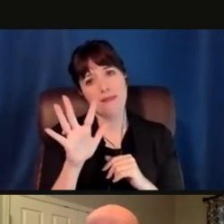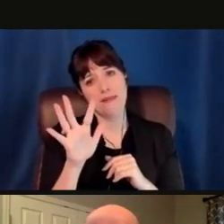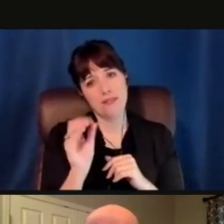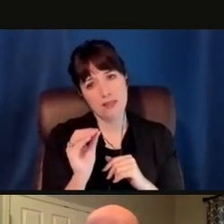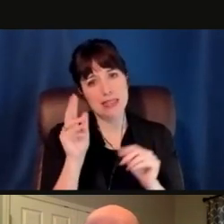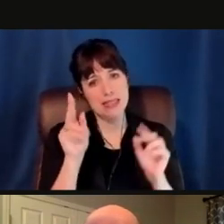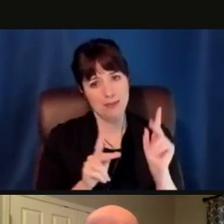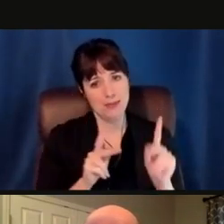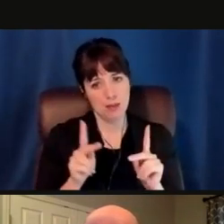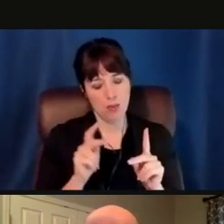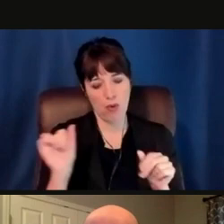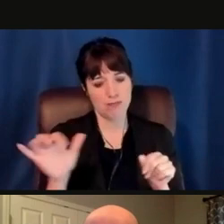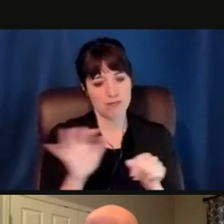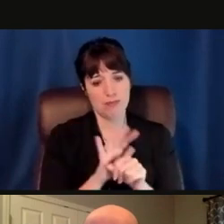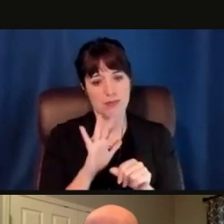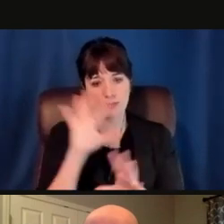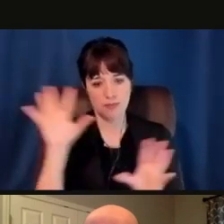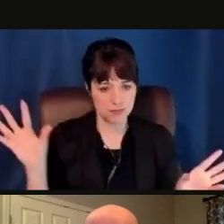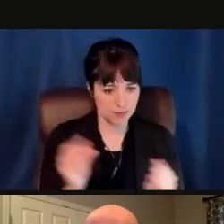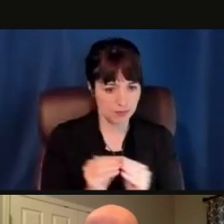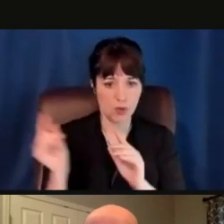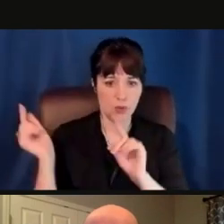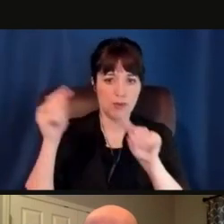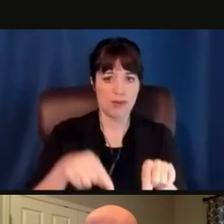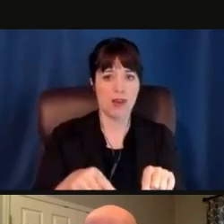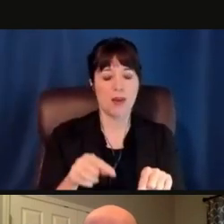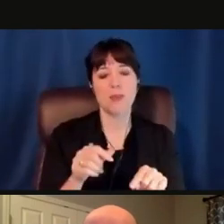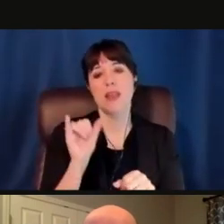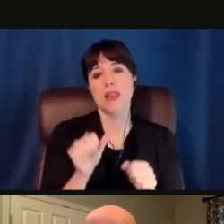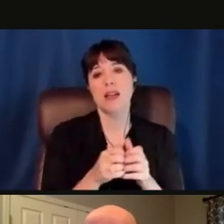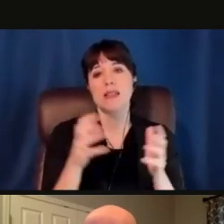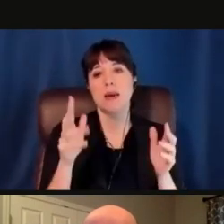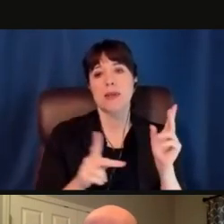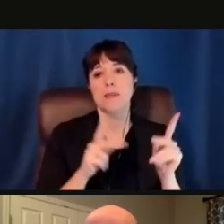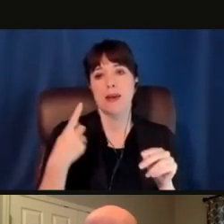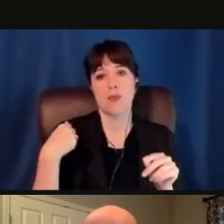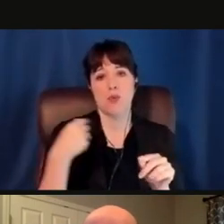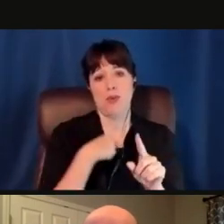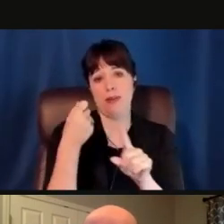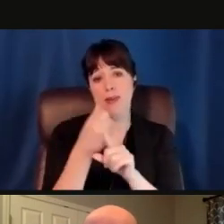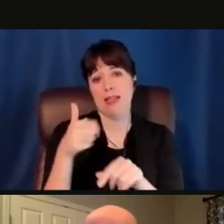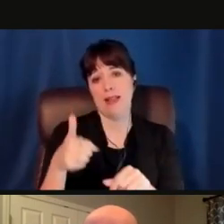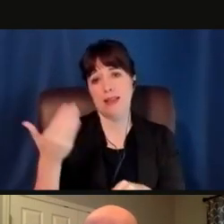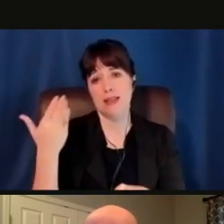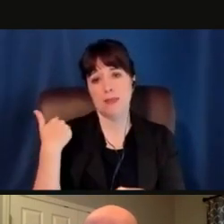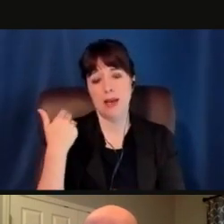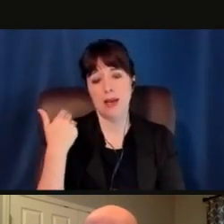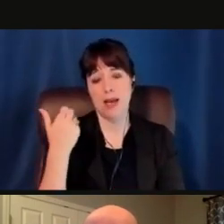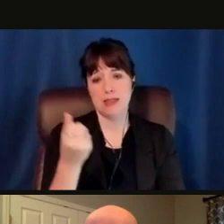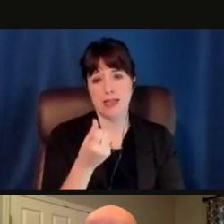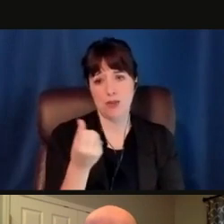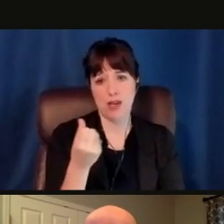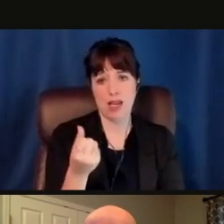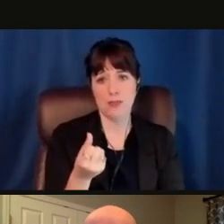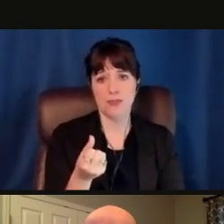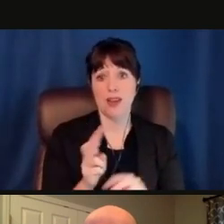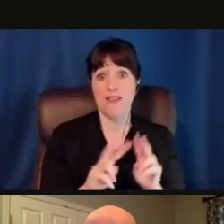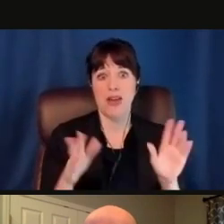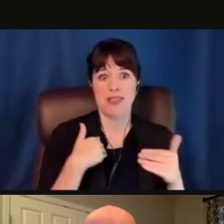people altogether within those households. So that's how many people we've made an impact on this past Saturday. It was a very